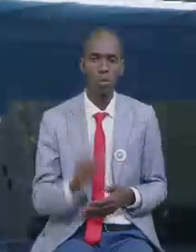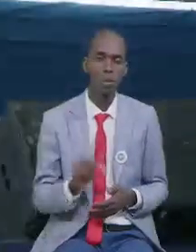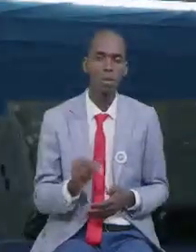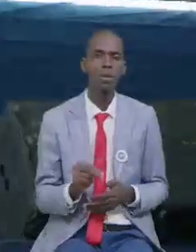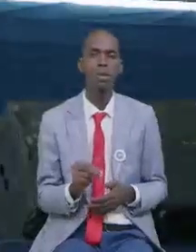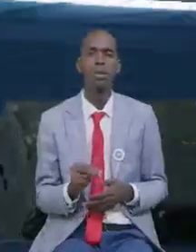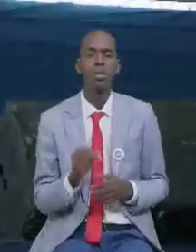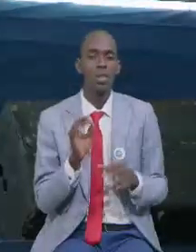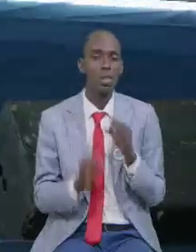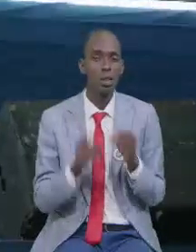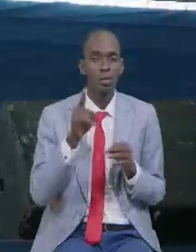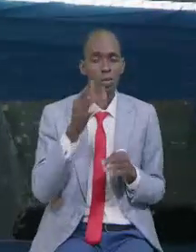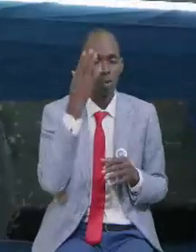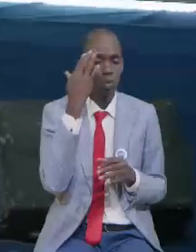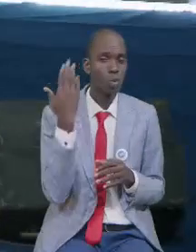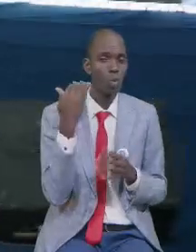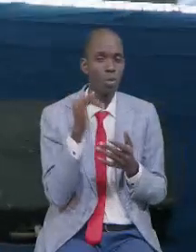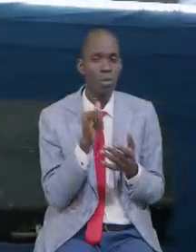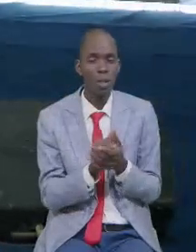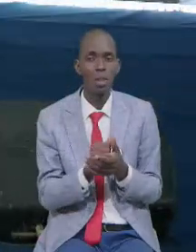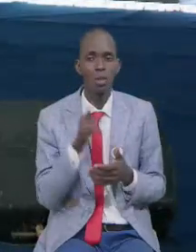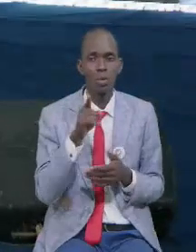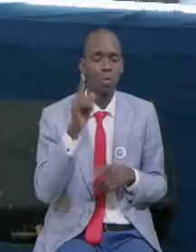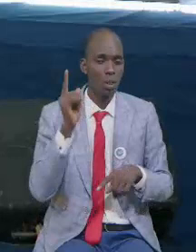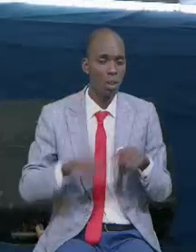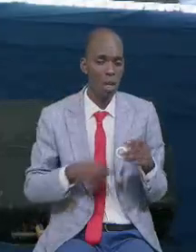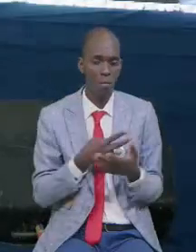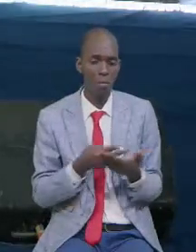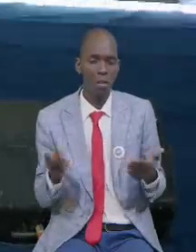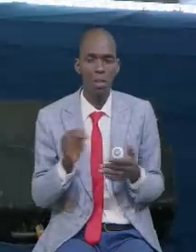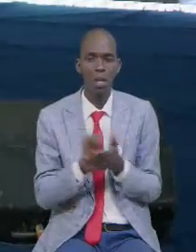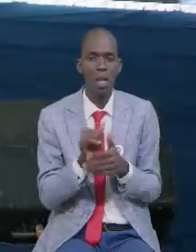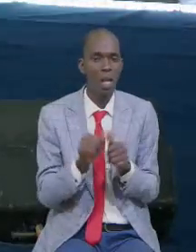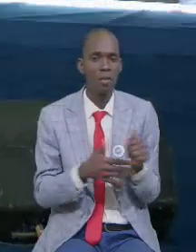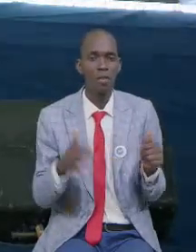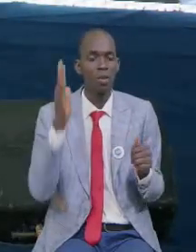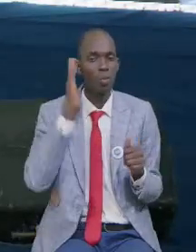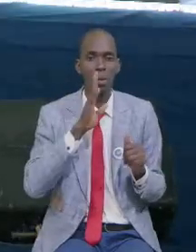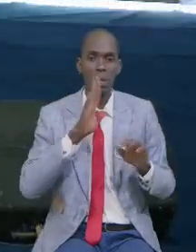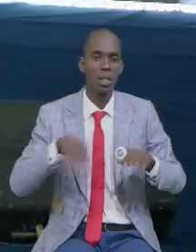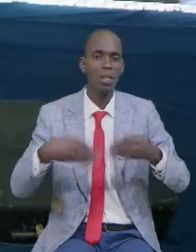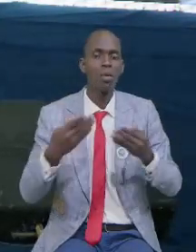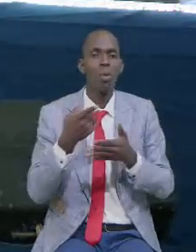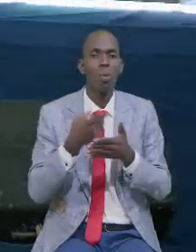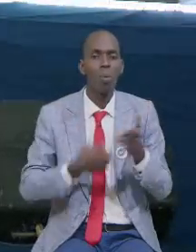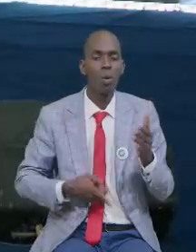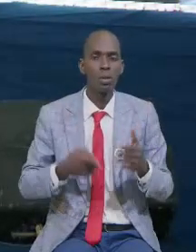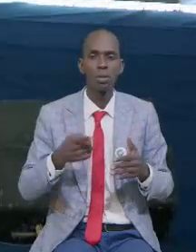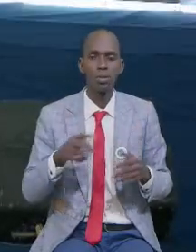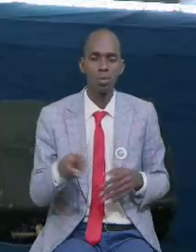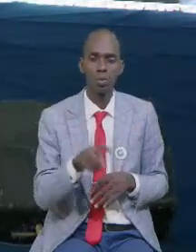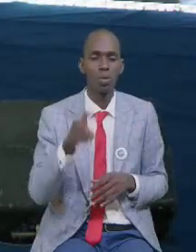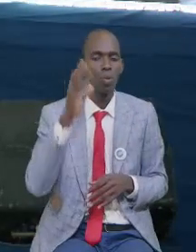if you knew that you could not fail, that everything will be given, what journey will